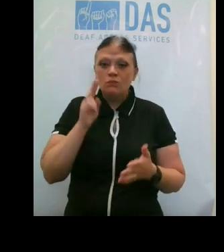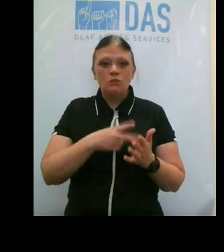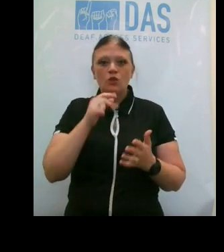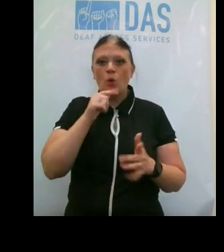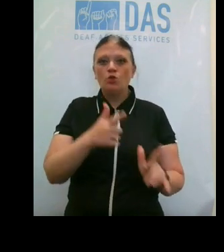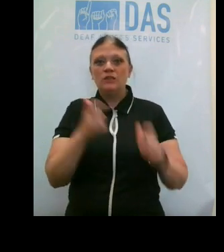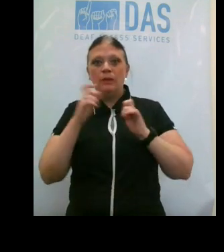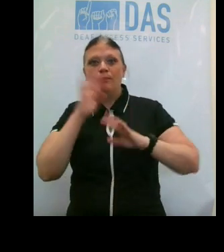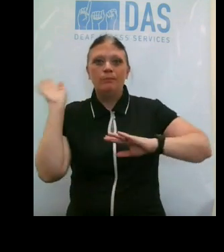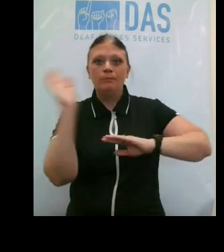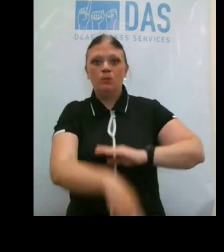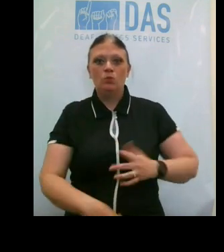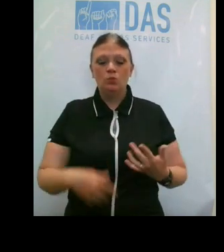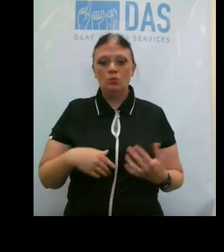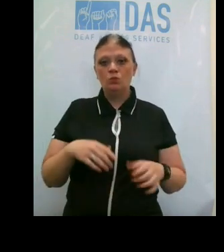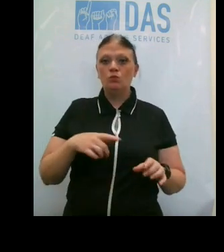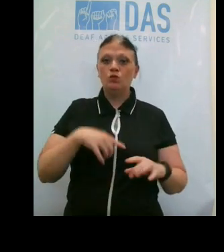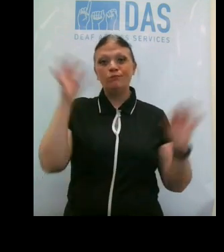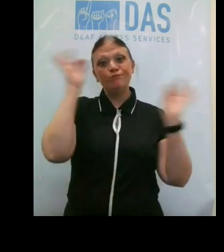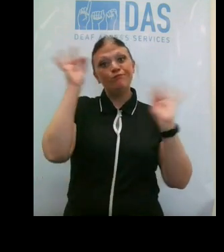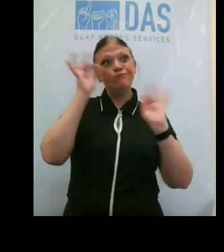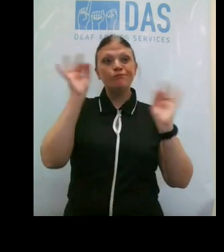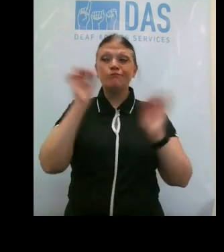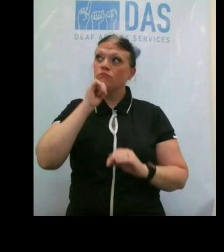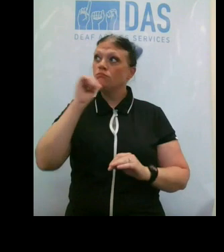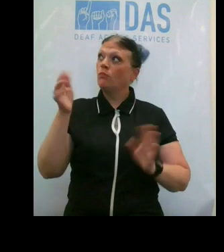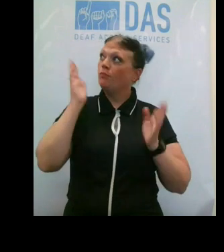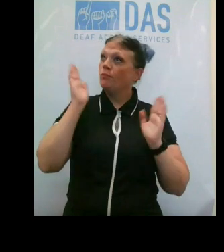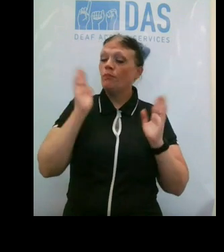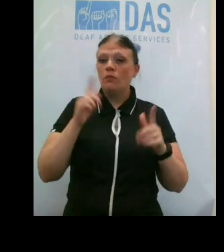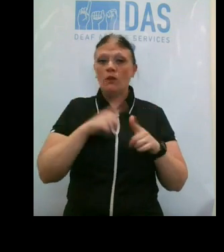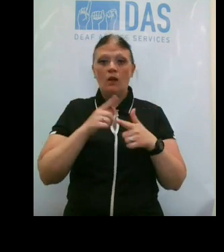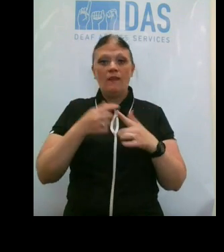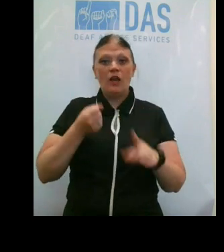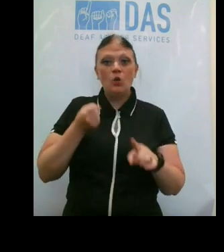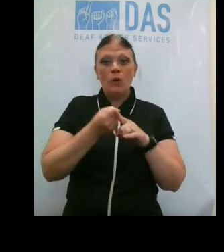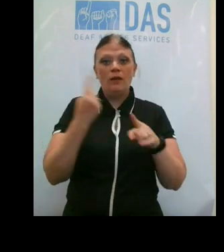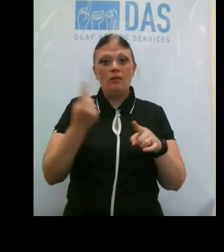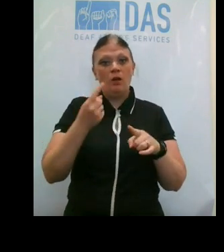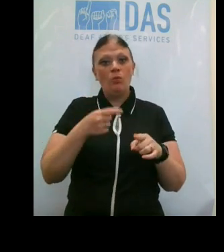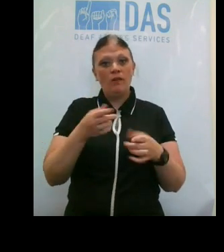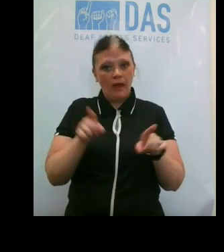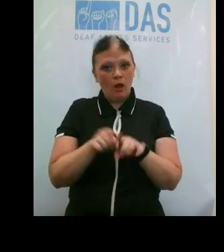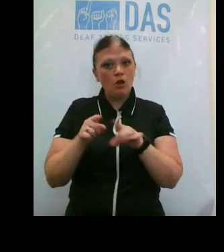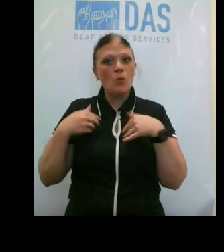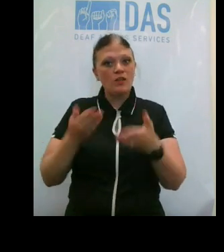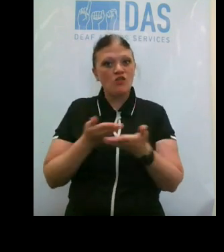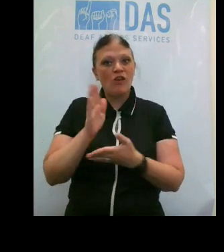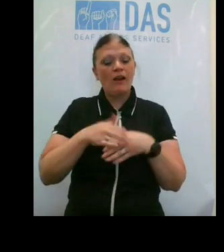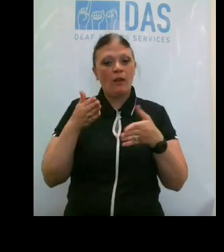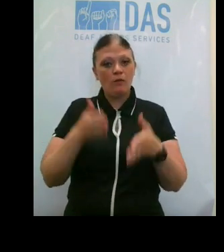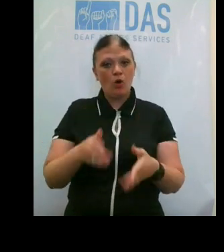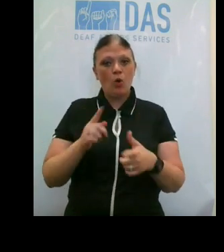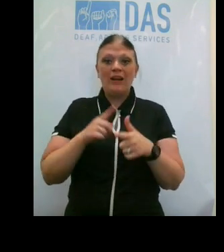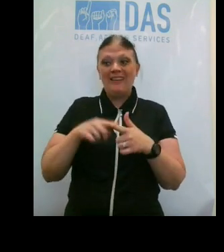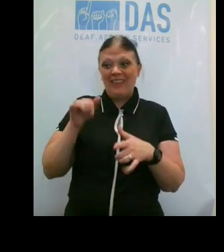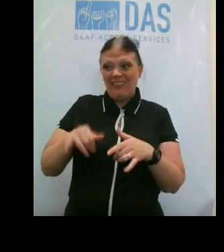and doing your own thing, not paying attention and striking someone else who has a right to be on the road, and in this situation,